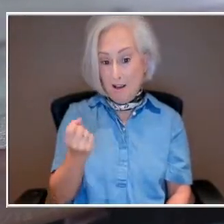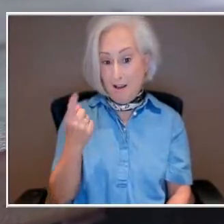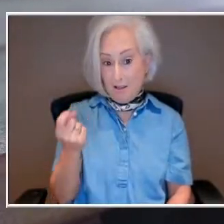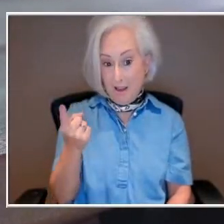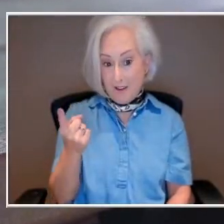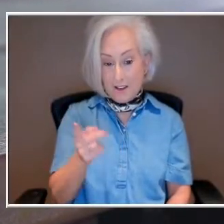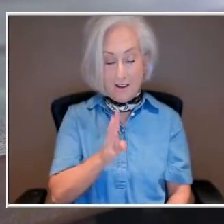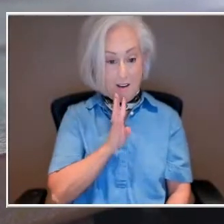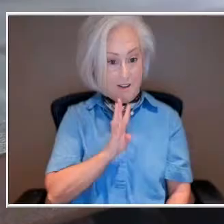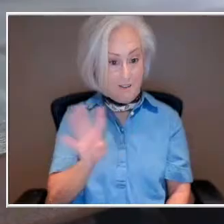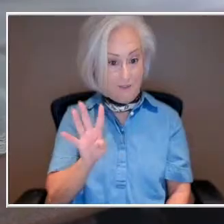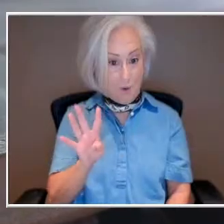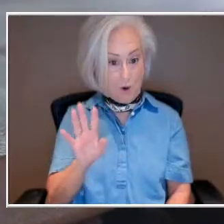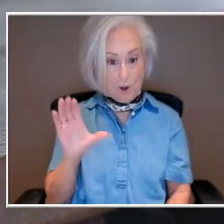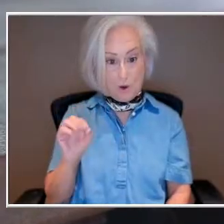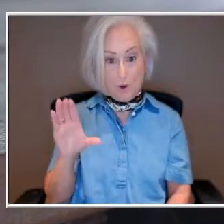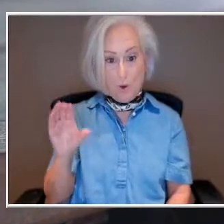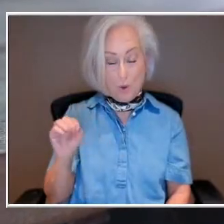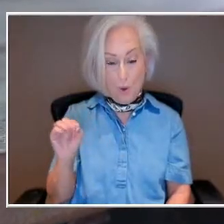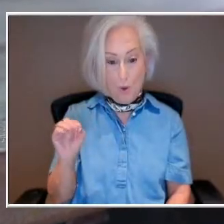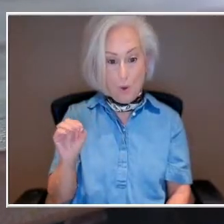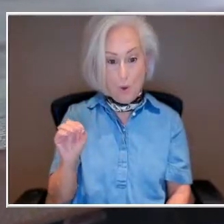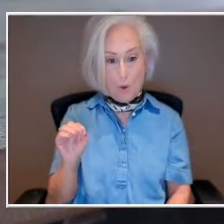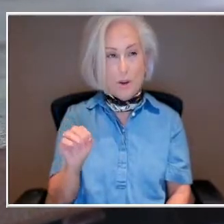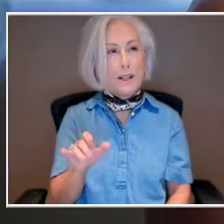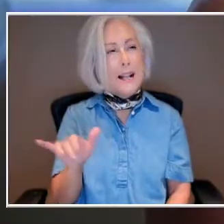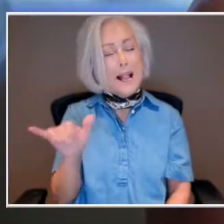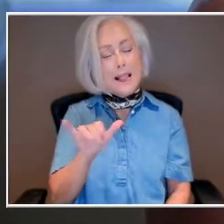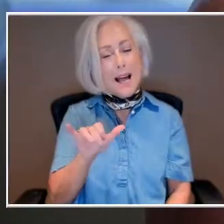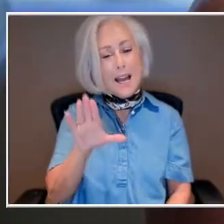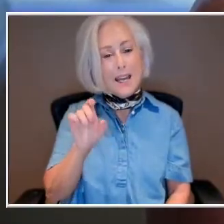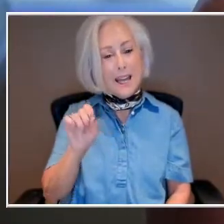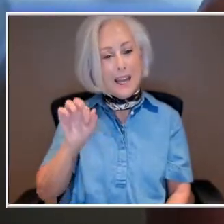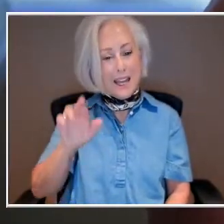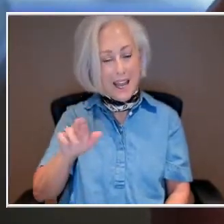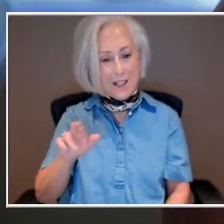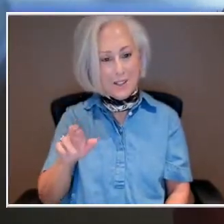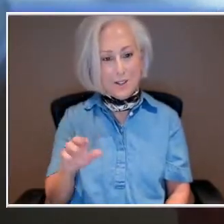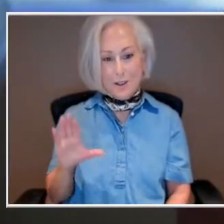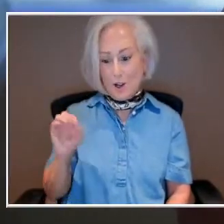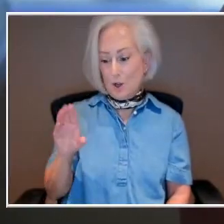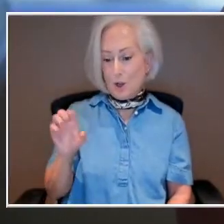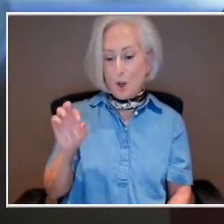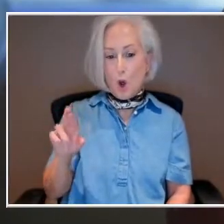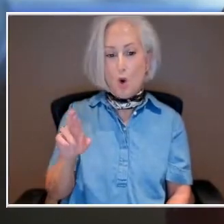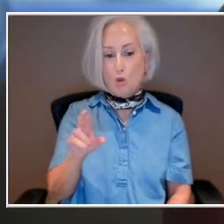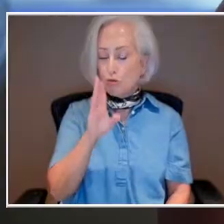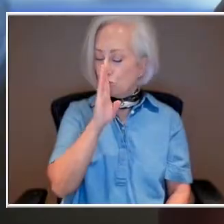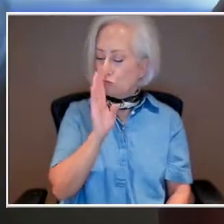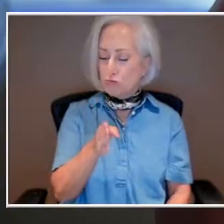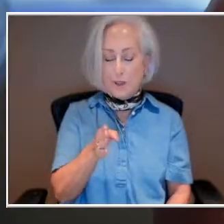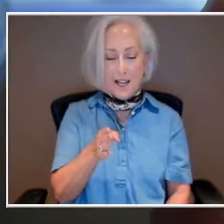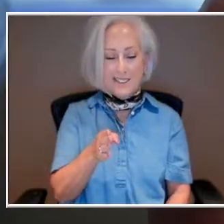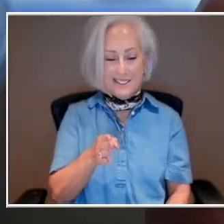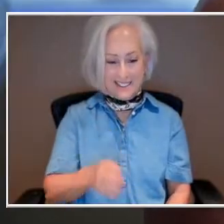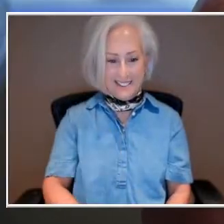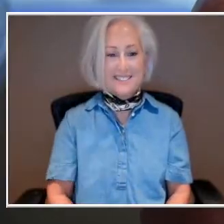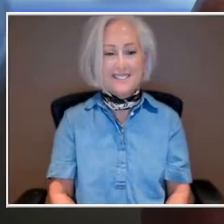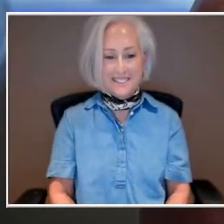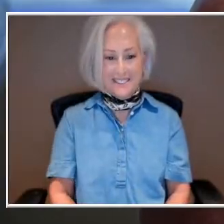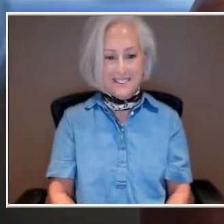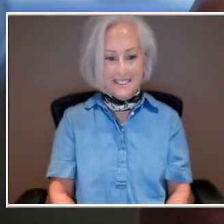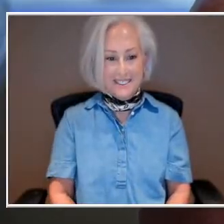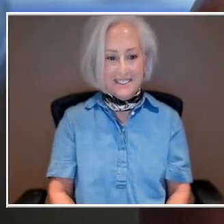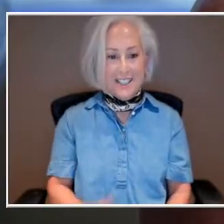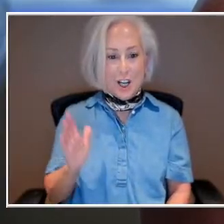Coco. It's like cancer. Coco can be blunt. She would whisper to people when I would have my wig on and we'd